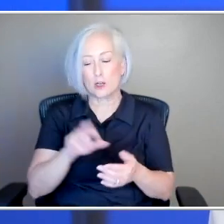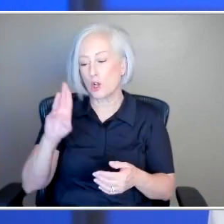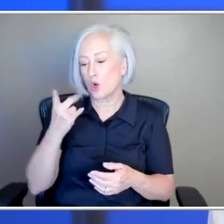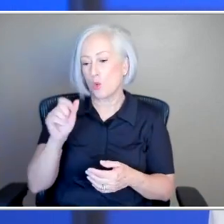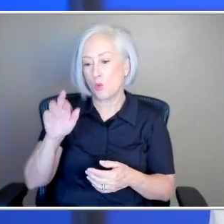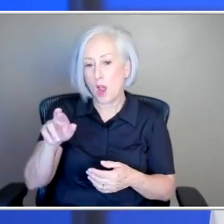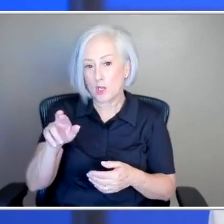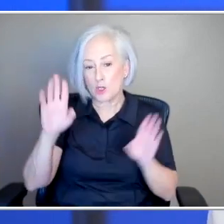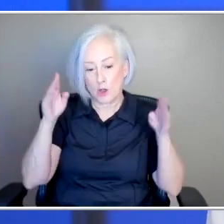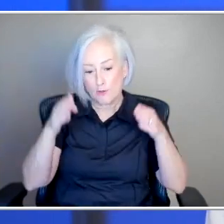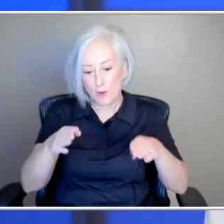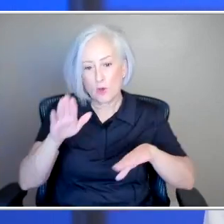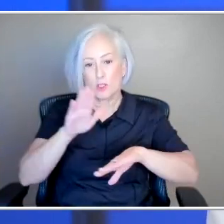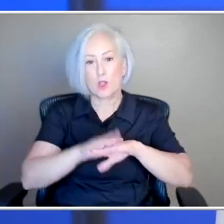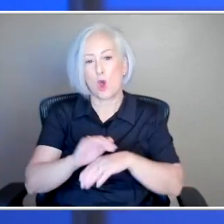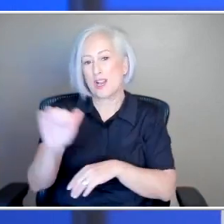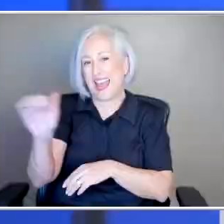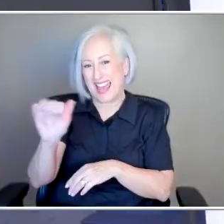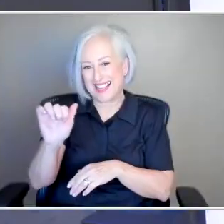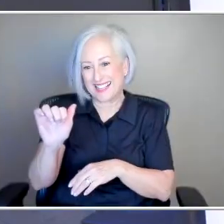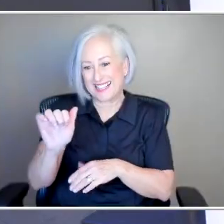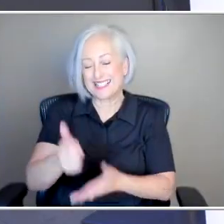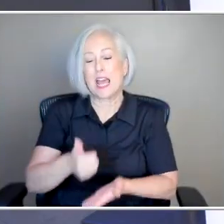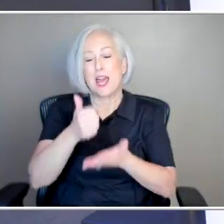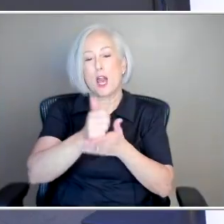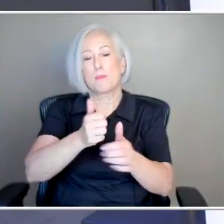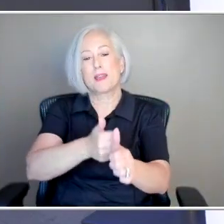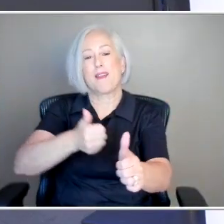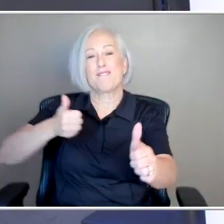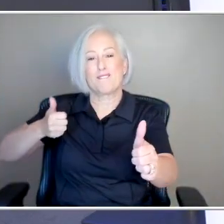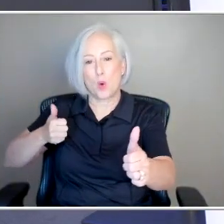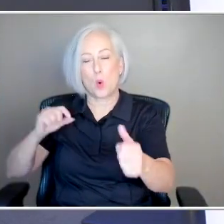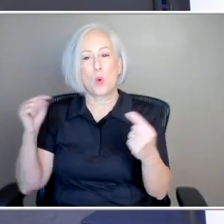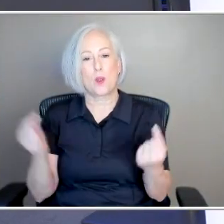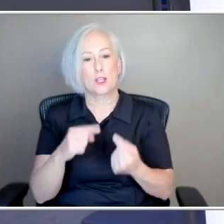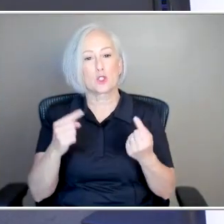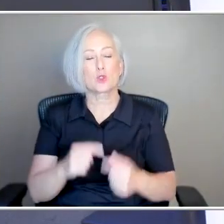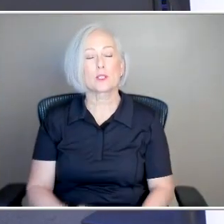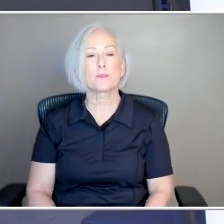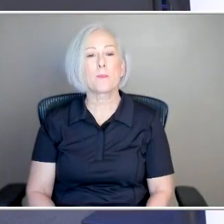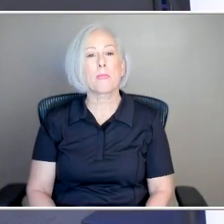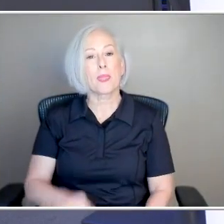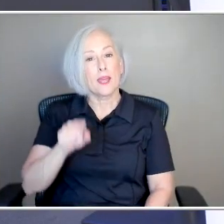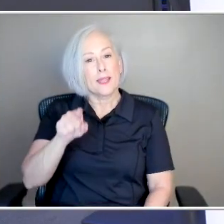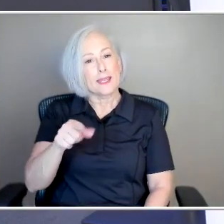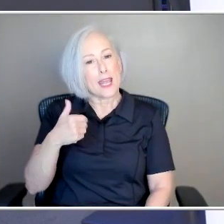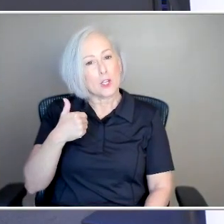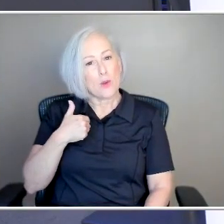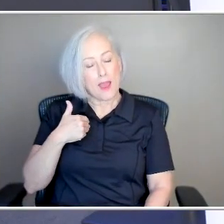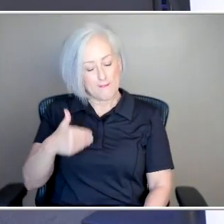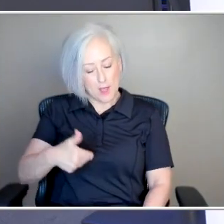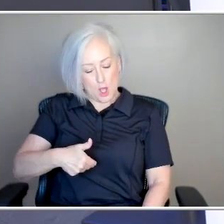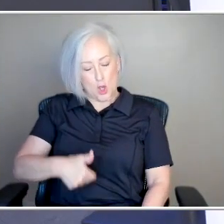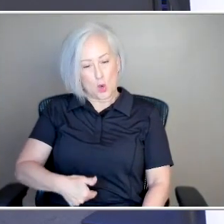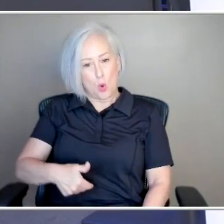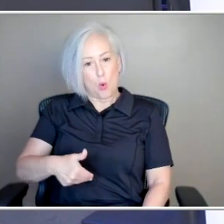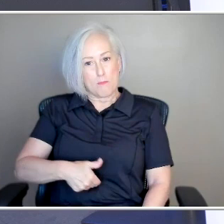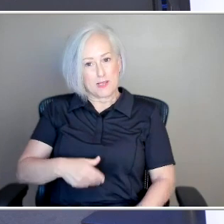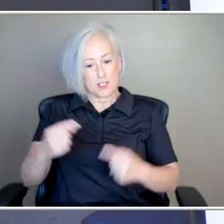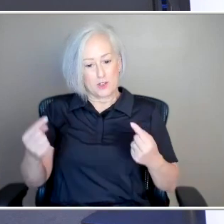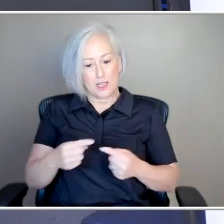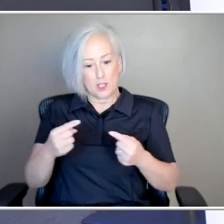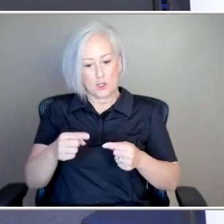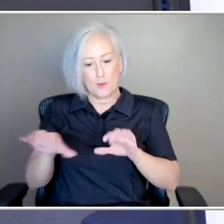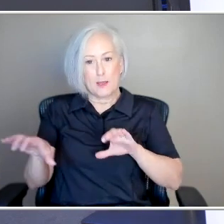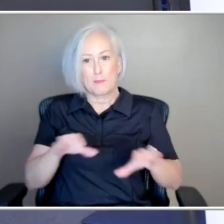early. Keeping them from being injured. Exactly. Correct. So can you get a core muscle injury by doing maybe an incorrect